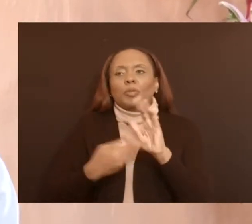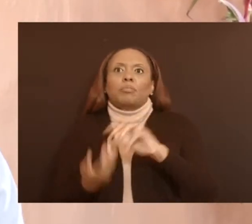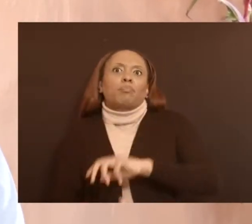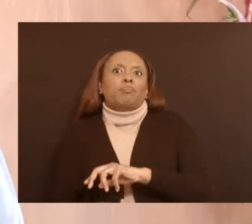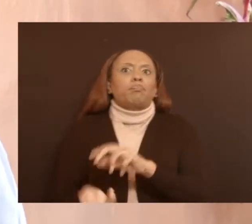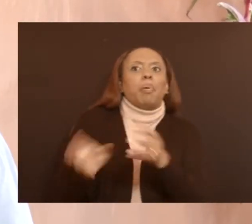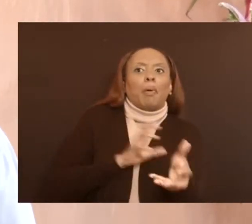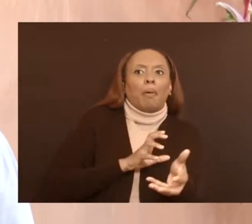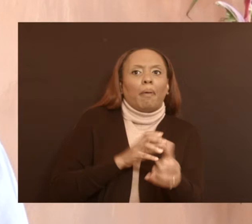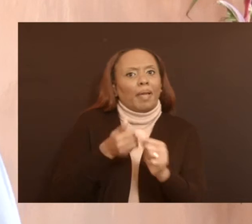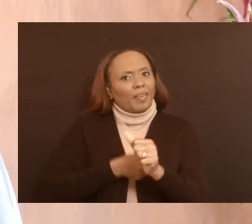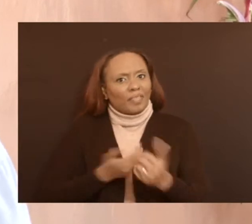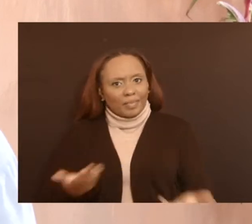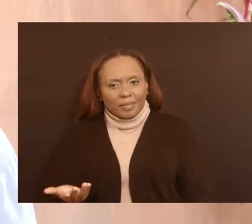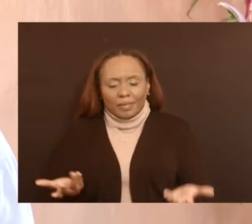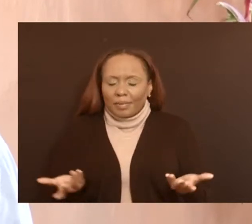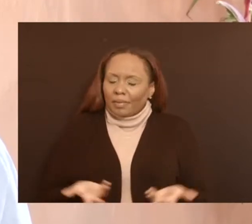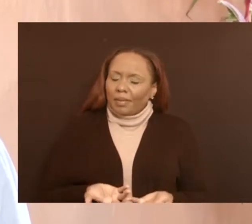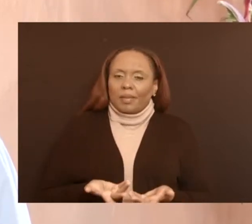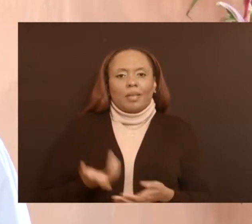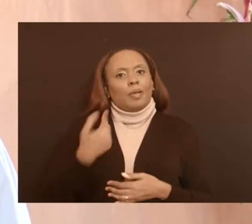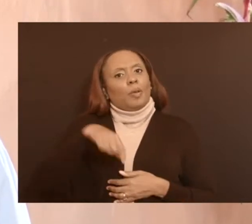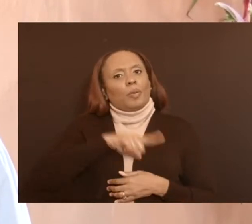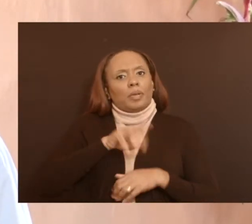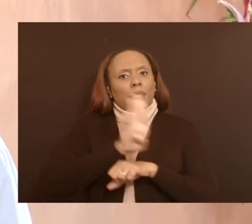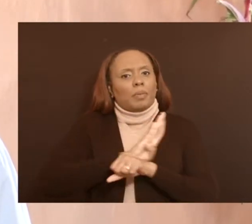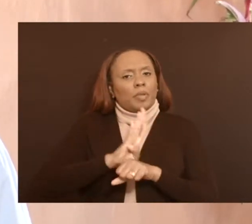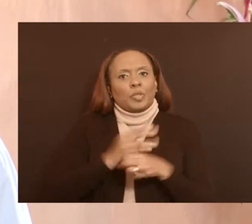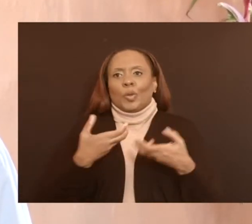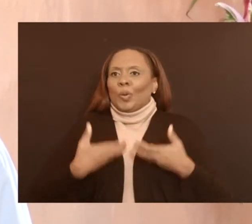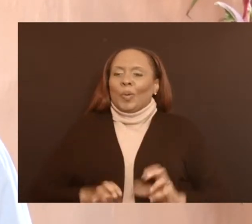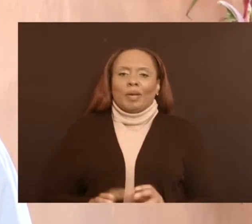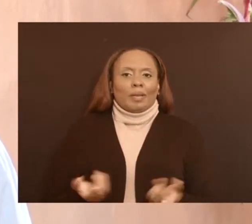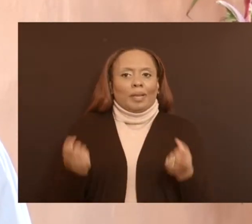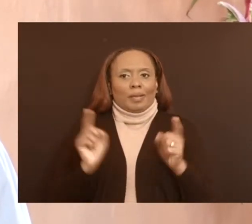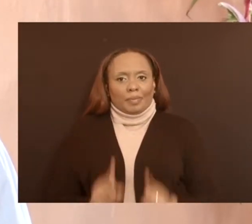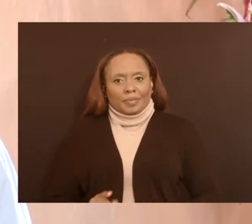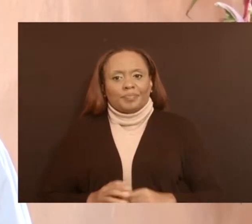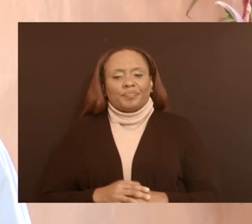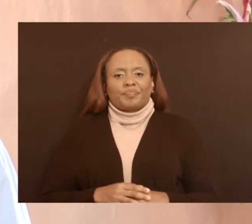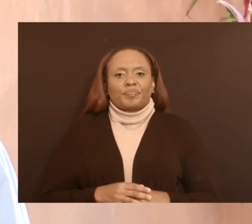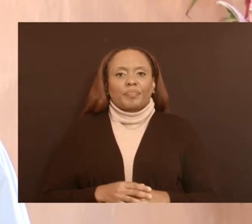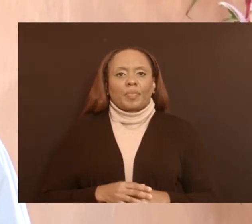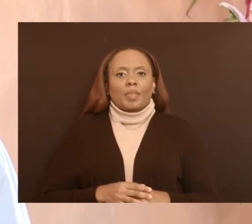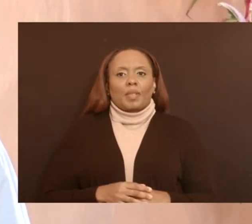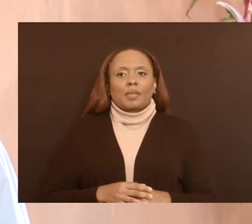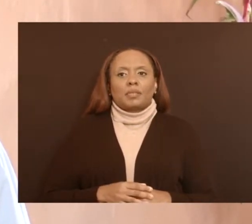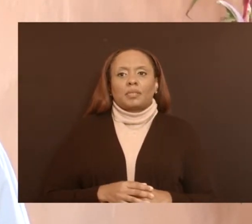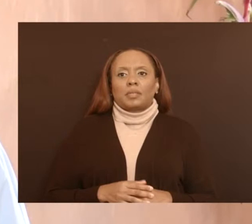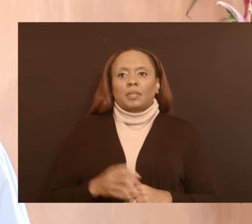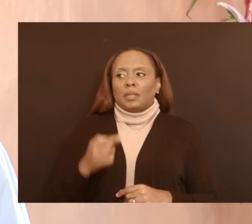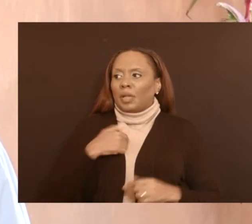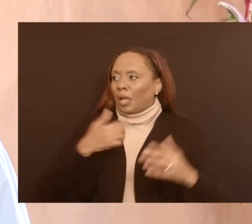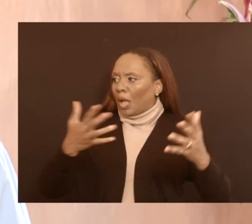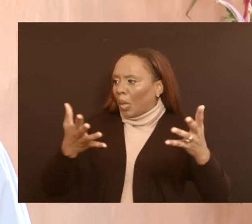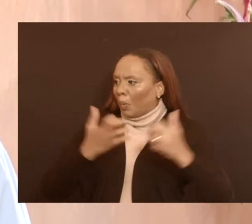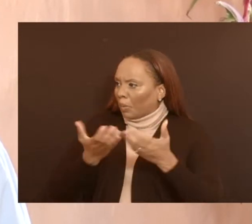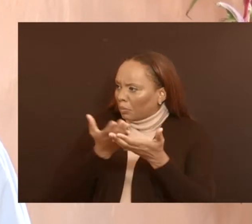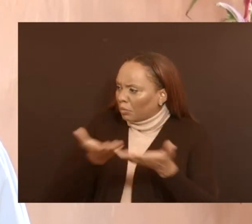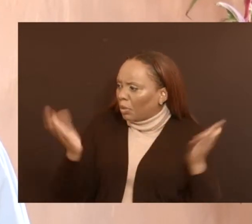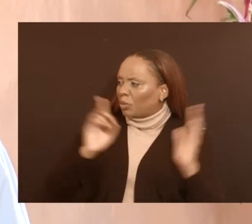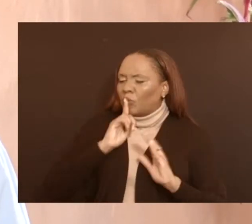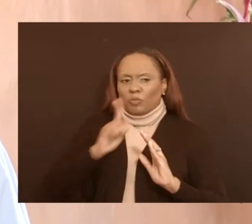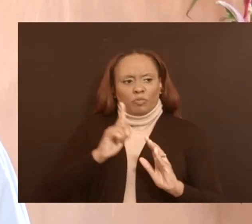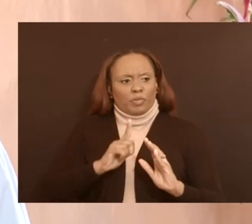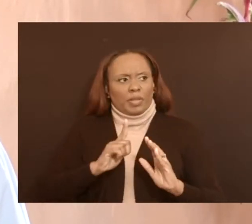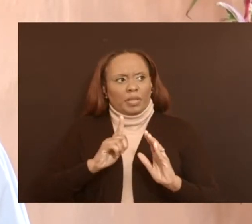not suffer that fate. And so that is why I'm urging everyone to continue to follow